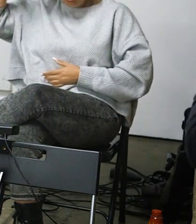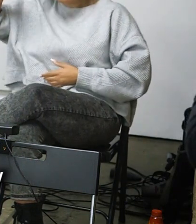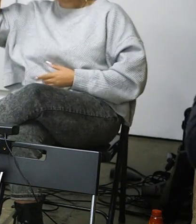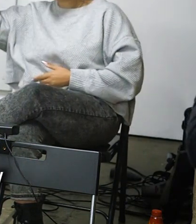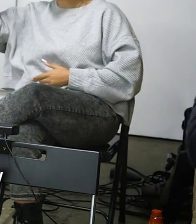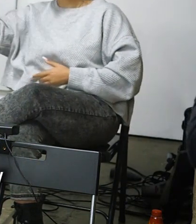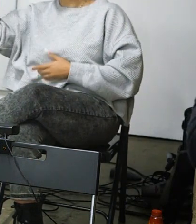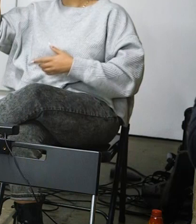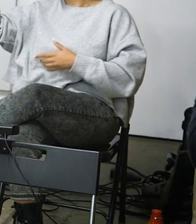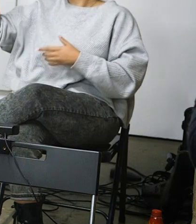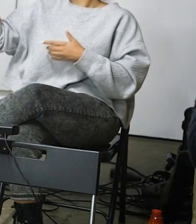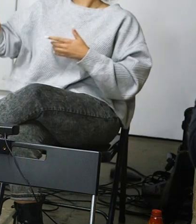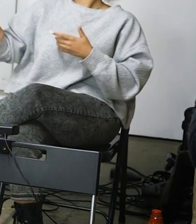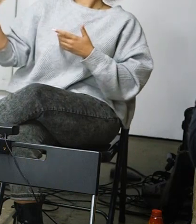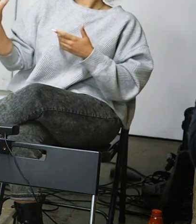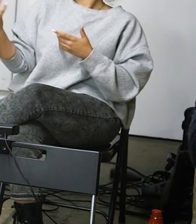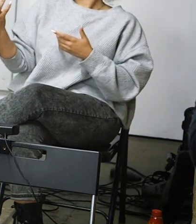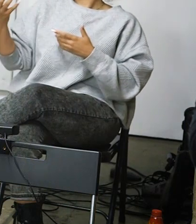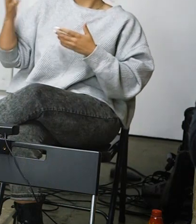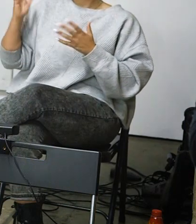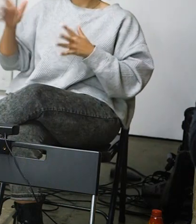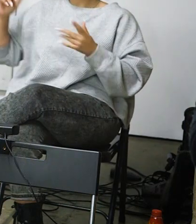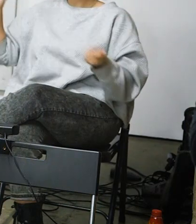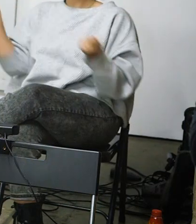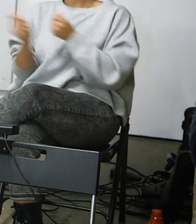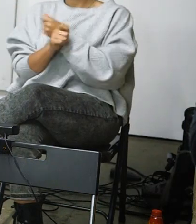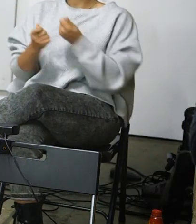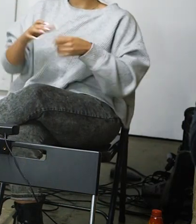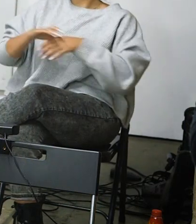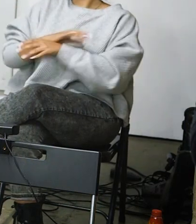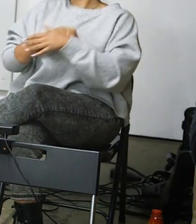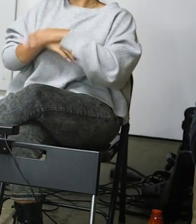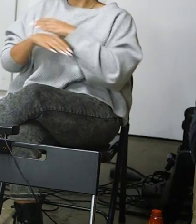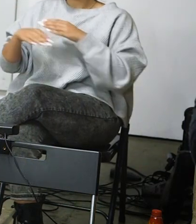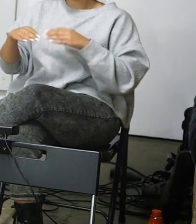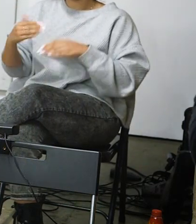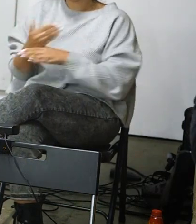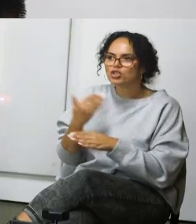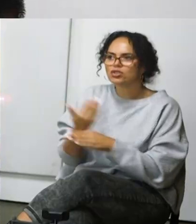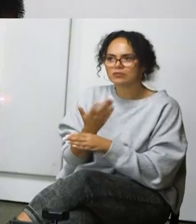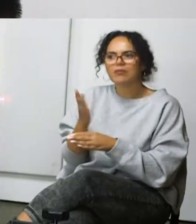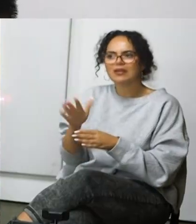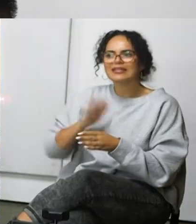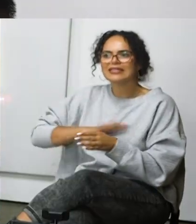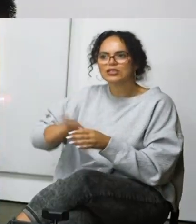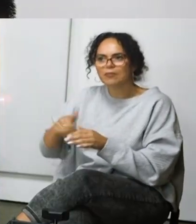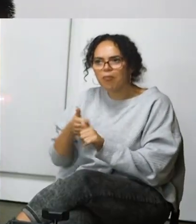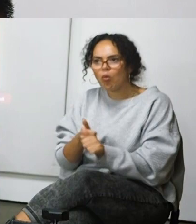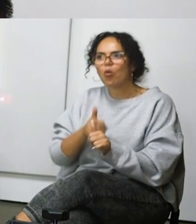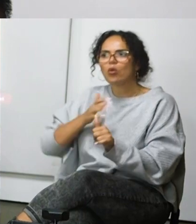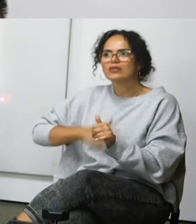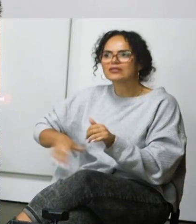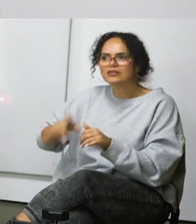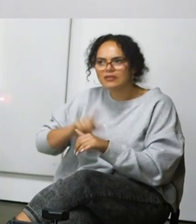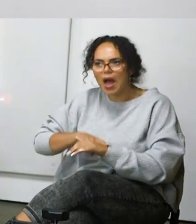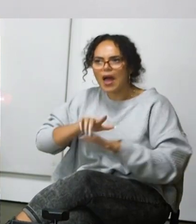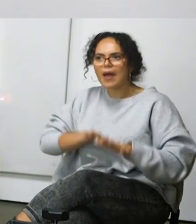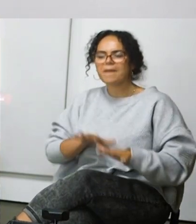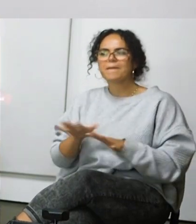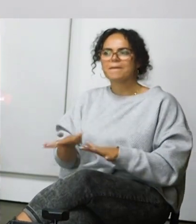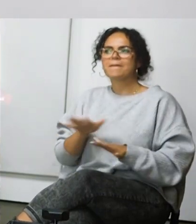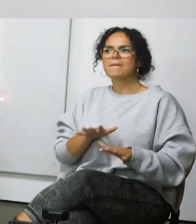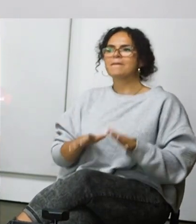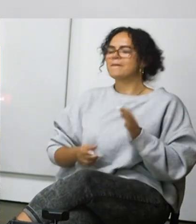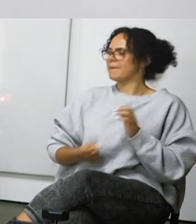into tasks that can kind of happen? You're right, it's like something that takes time and takes support and takes all these other mechanisms, so lots of really interesting things to start to think about